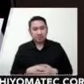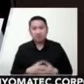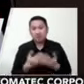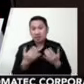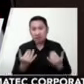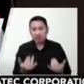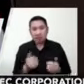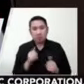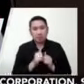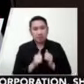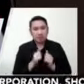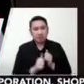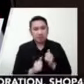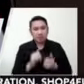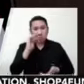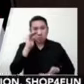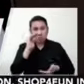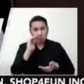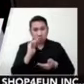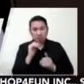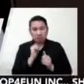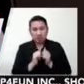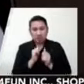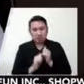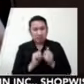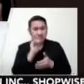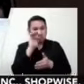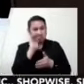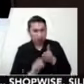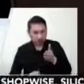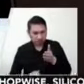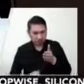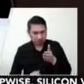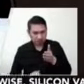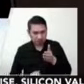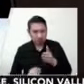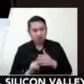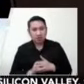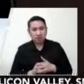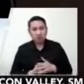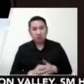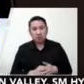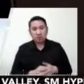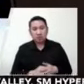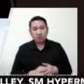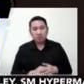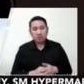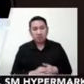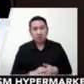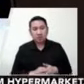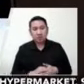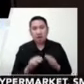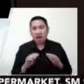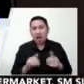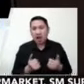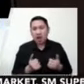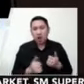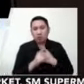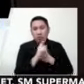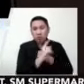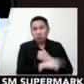no? Binabawasan, reduce yung naipataw na. Paano mo i-reduce ang death penalty?